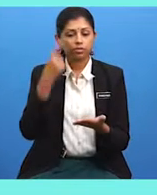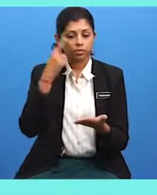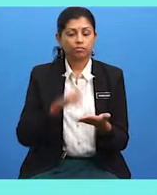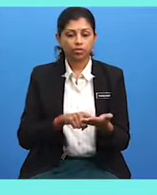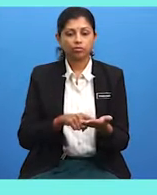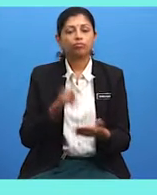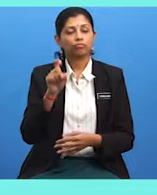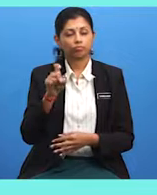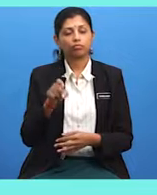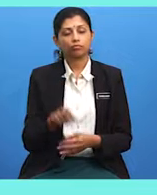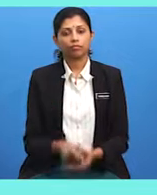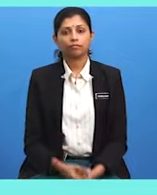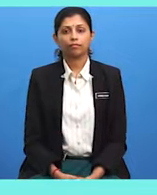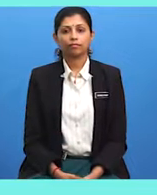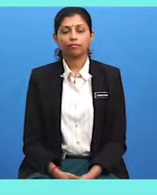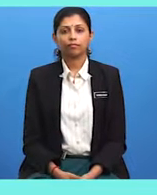personally.